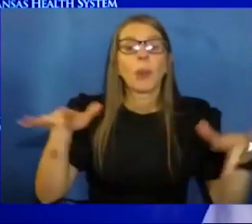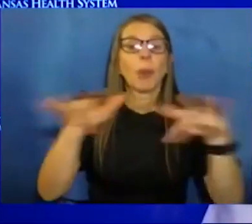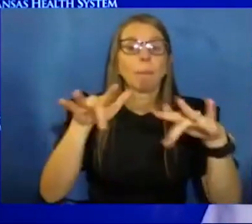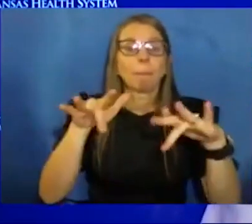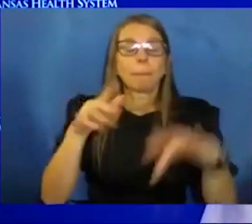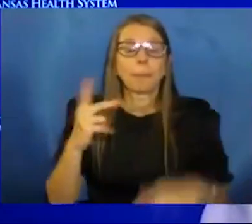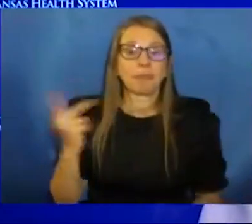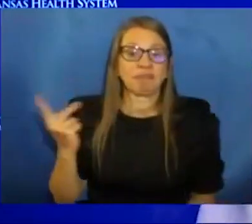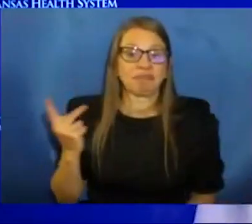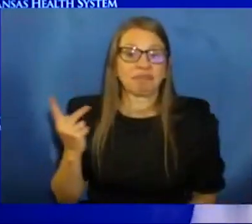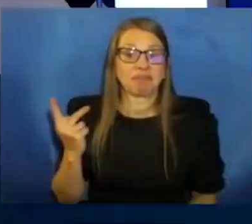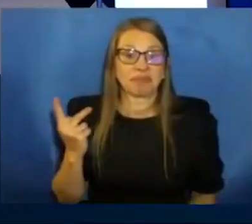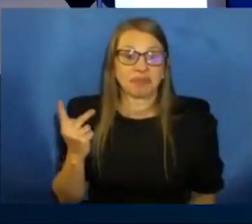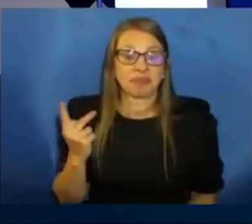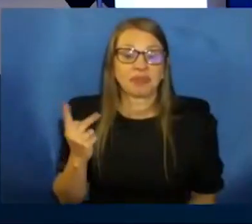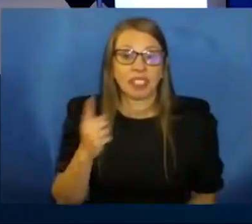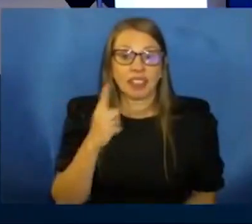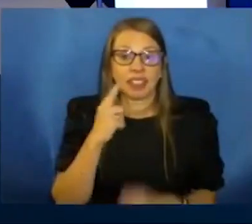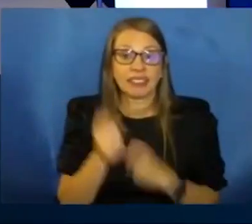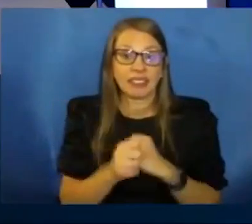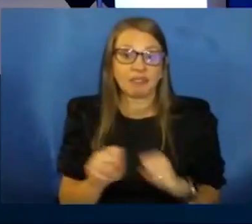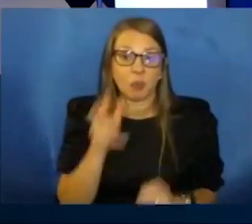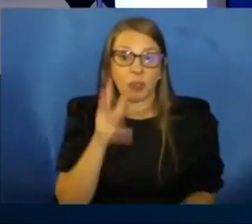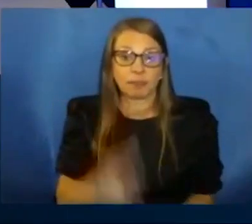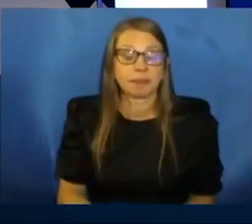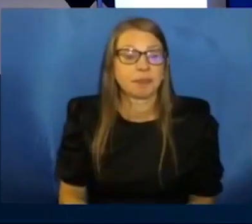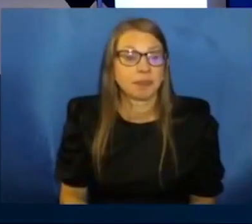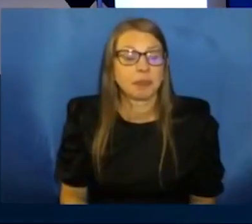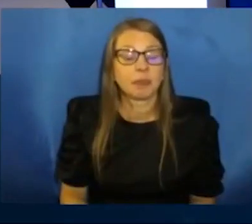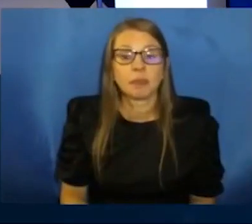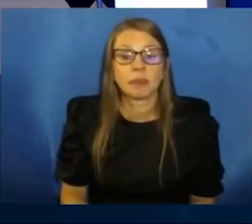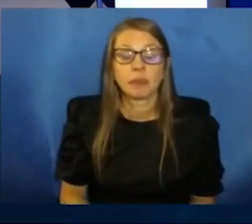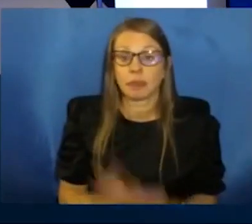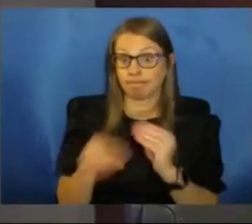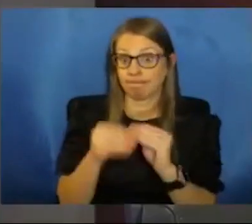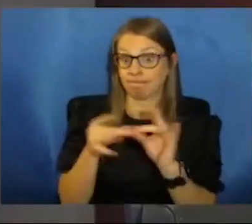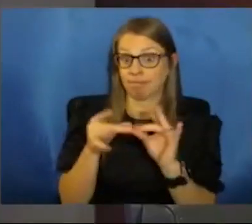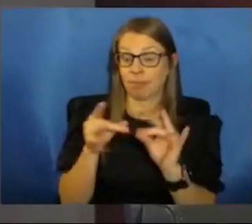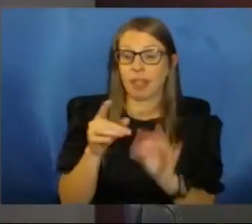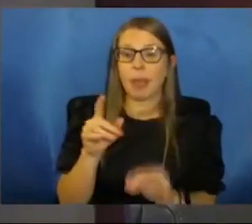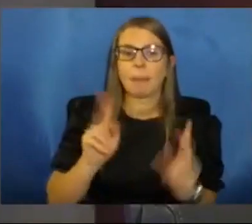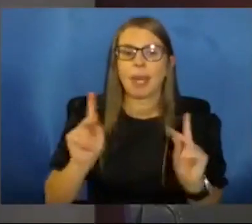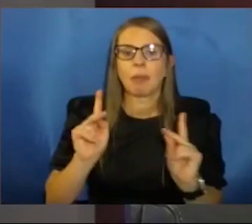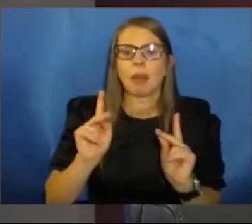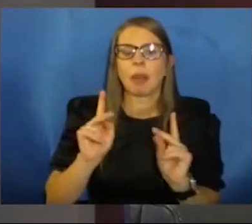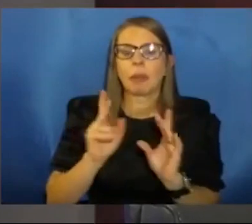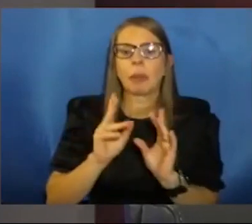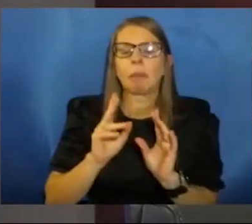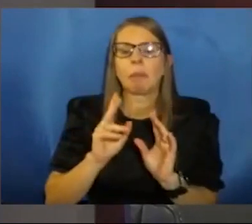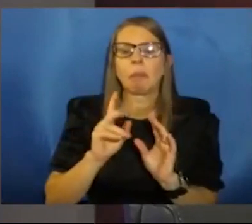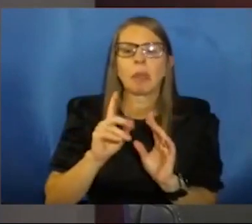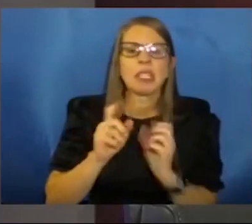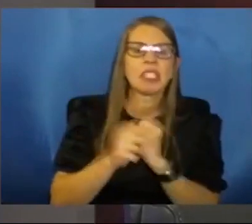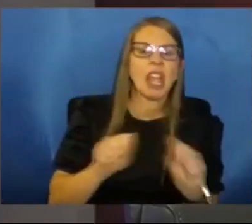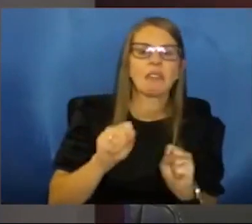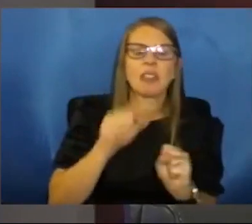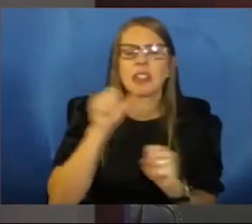ask your stylist to put on a mask. Yeah. You got your hair cut the other day. Yeah. What'd you do? I mean, is it safe? Depends who's cutting your hair and if they're mad at you or